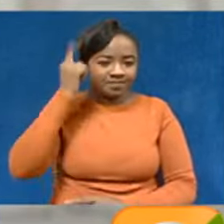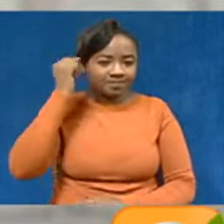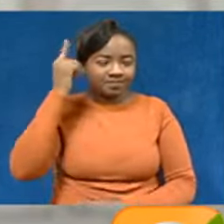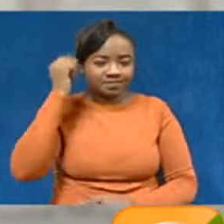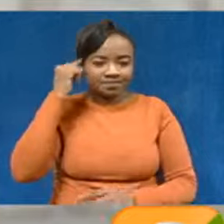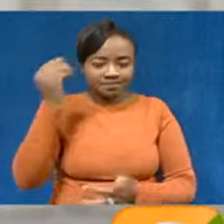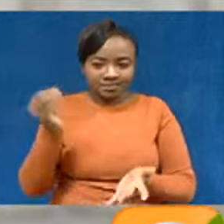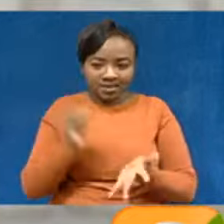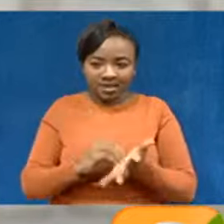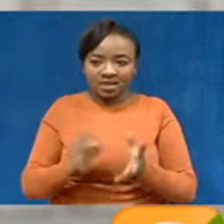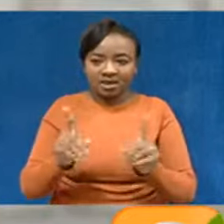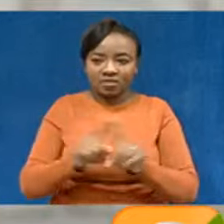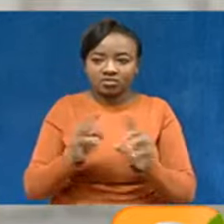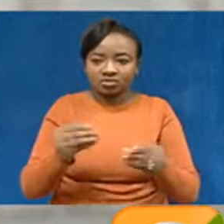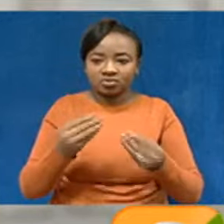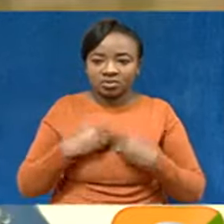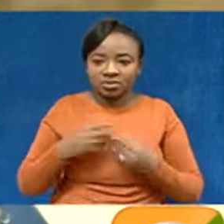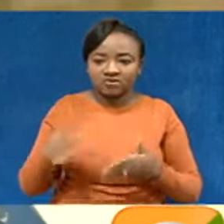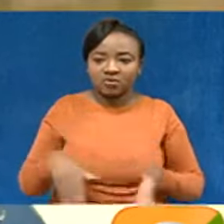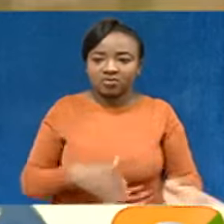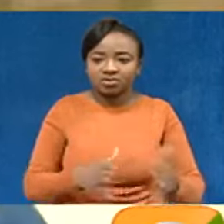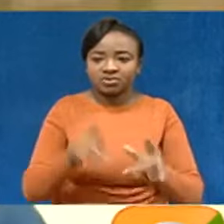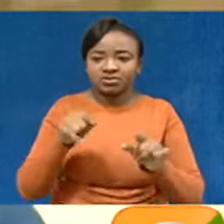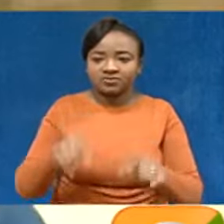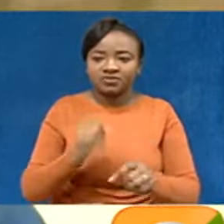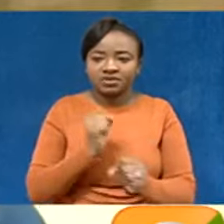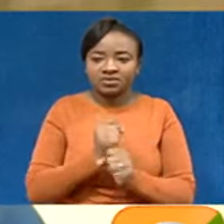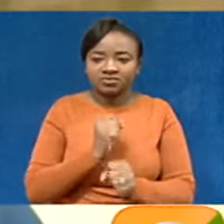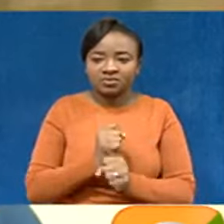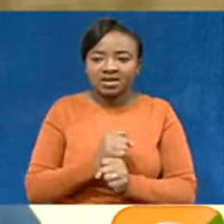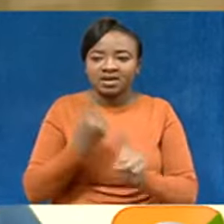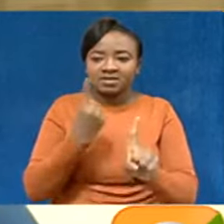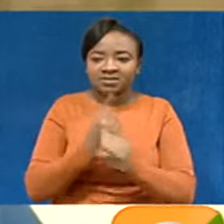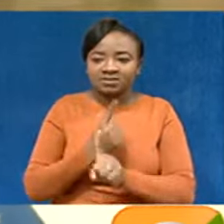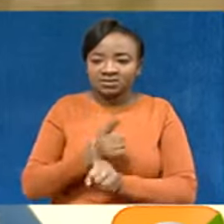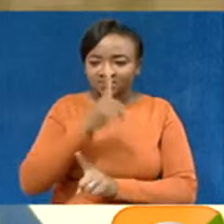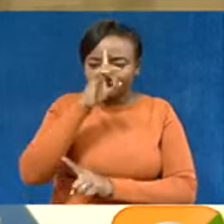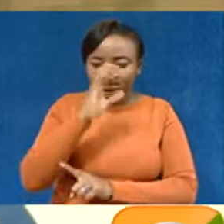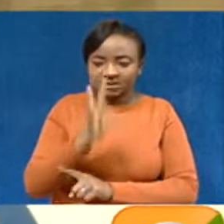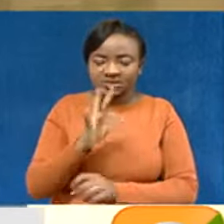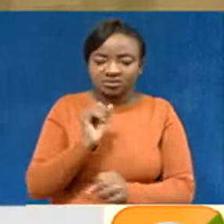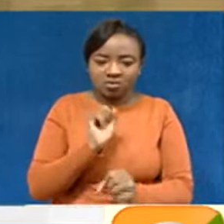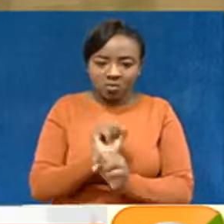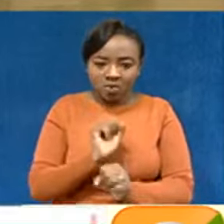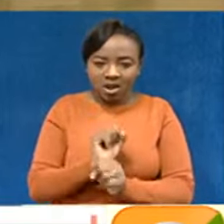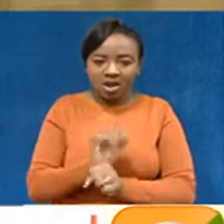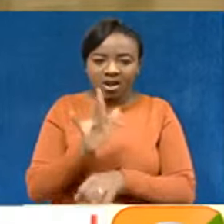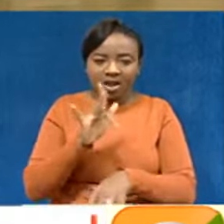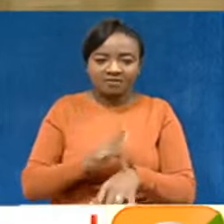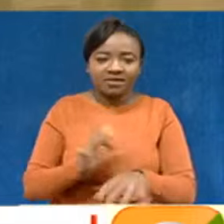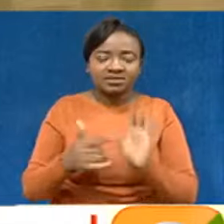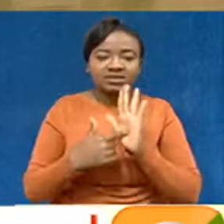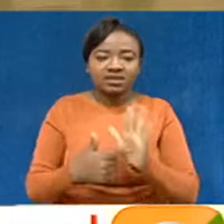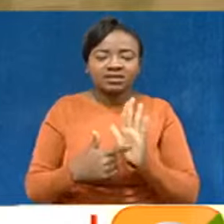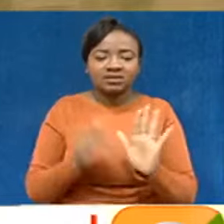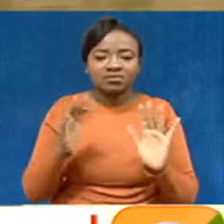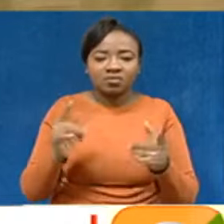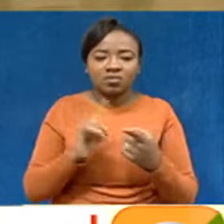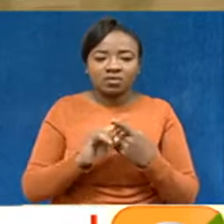and give way for this noble cause. Some of the critical functions that have been affected include the following.